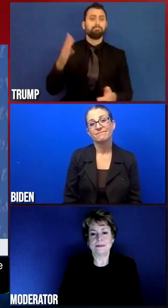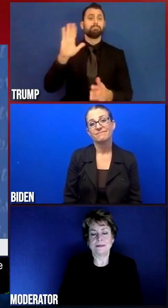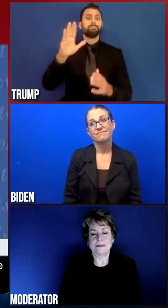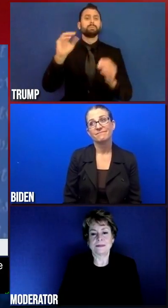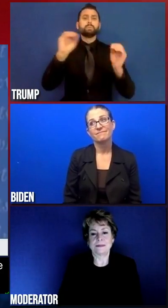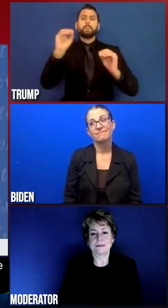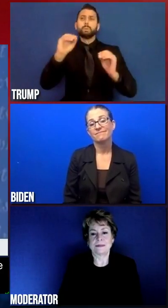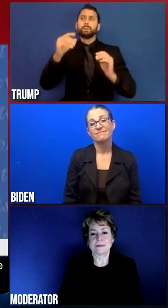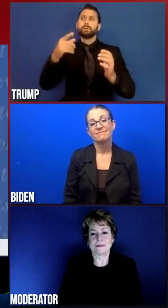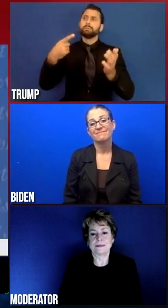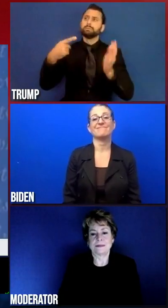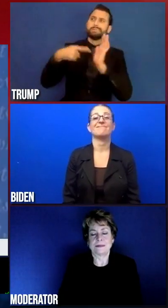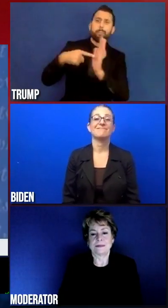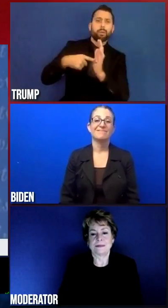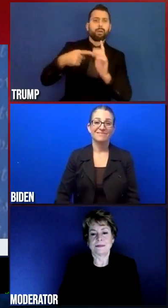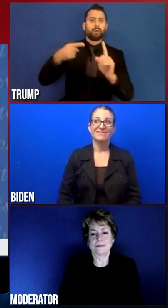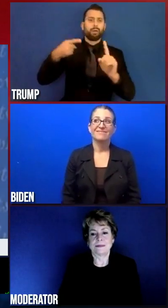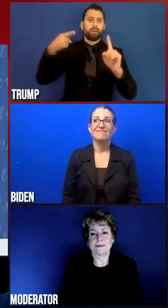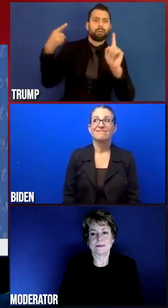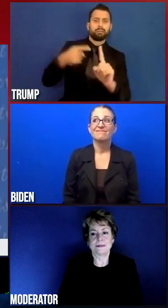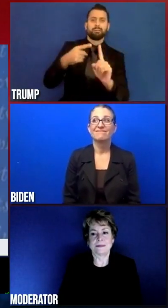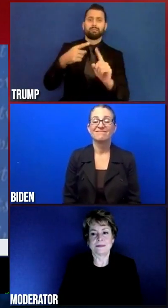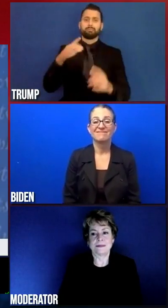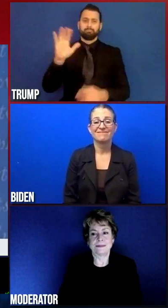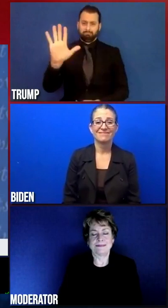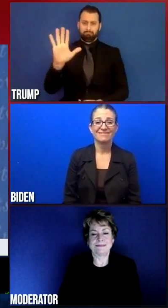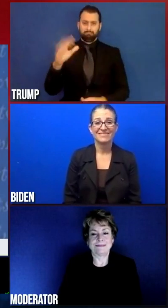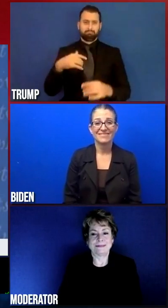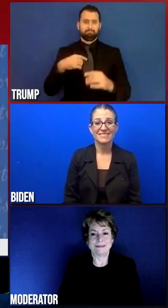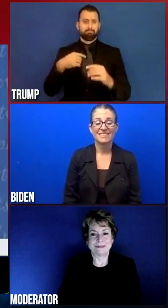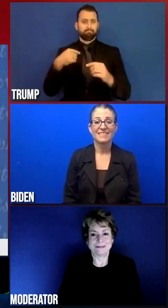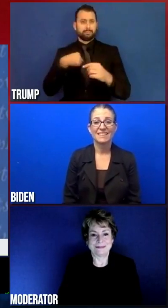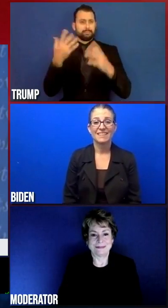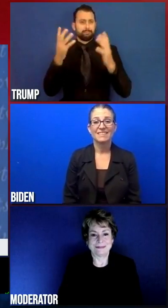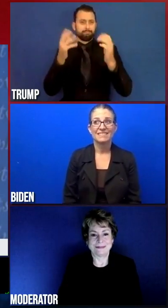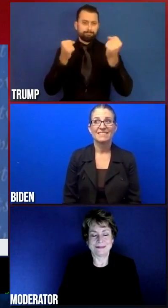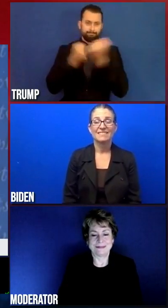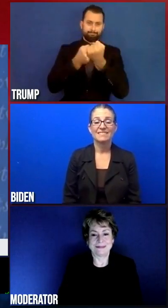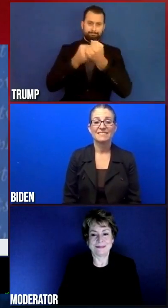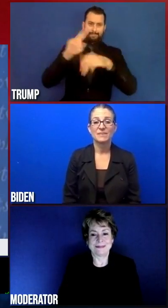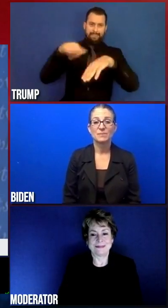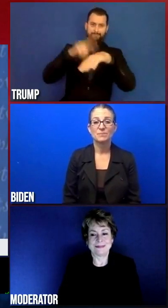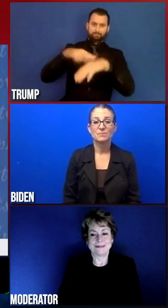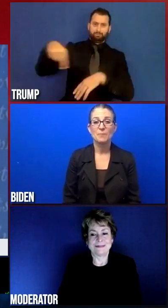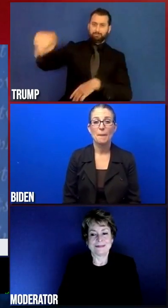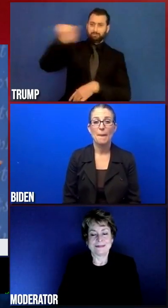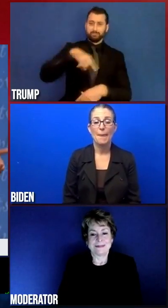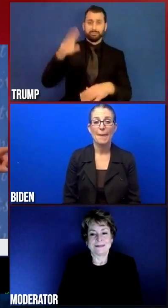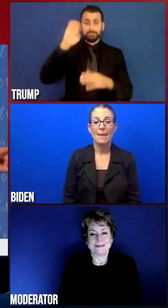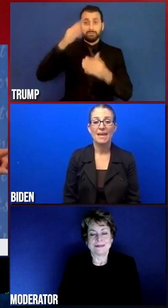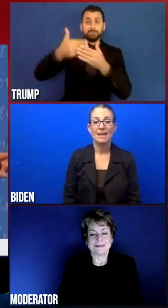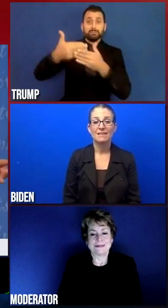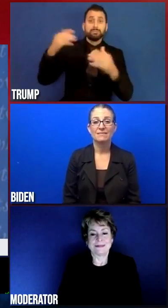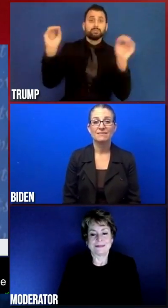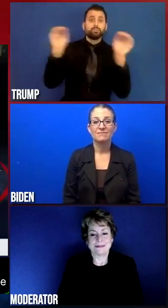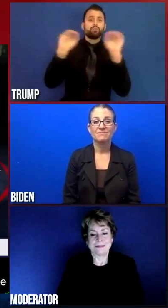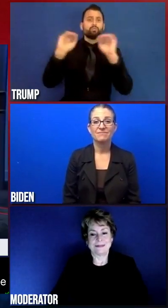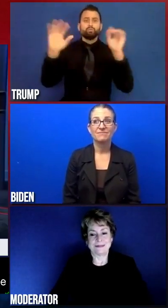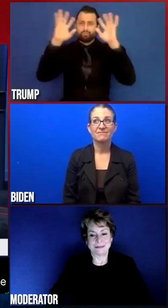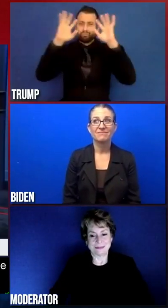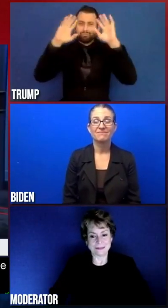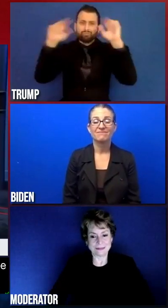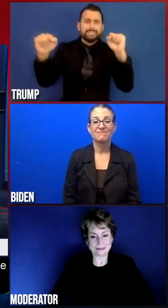has the courage to do because you're going against big pharma. Drug prices will be coming down 80 or 90%. You could have done it during